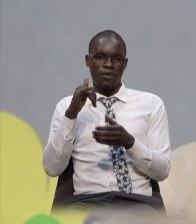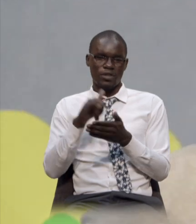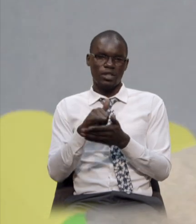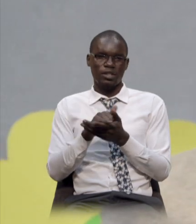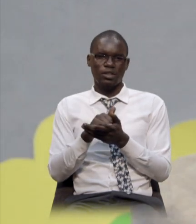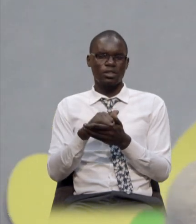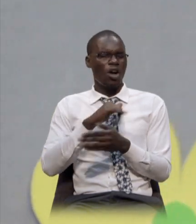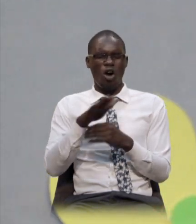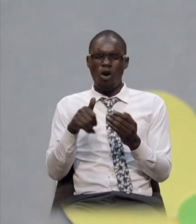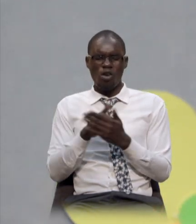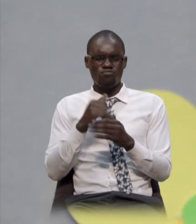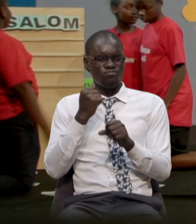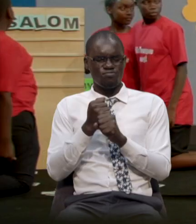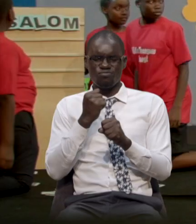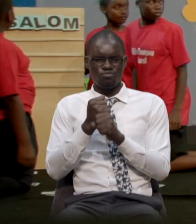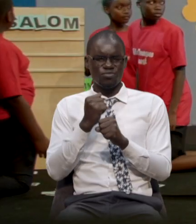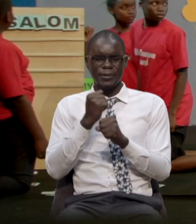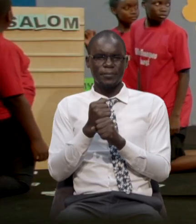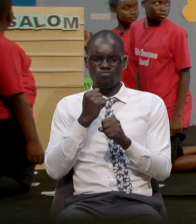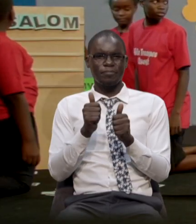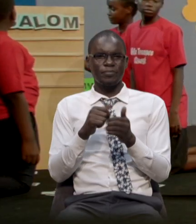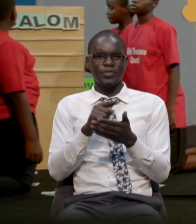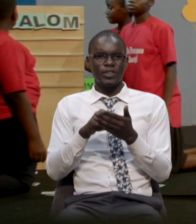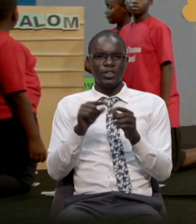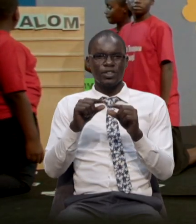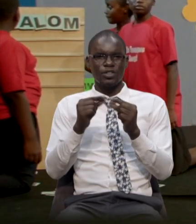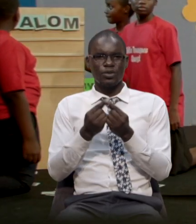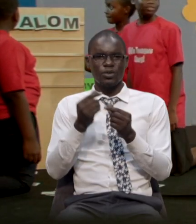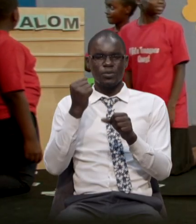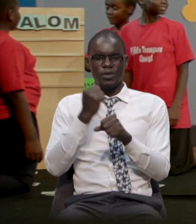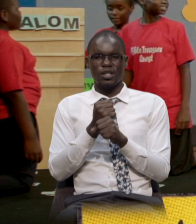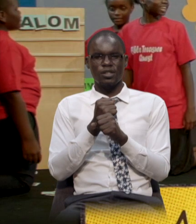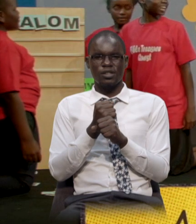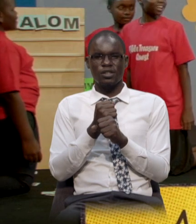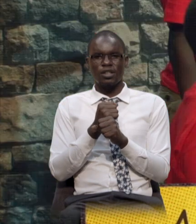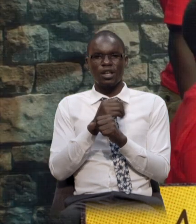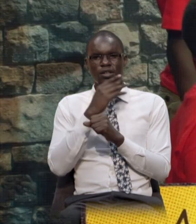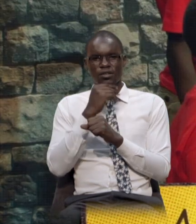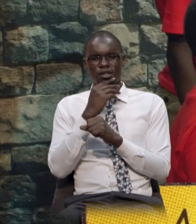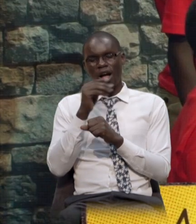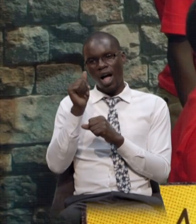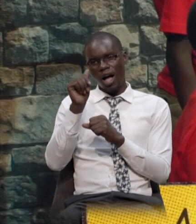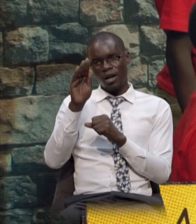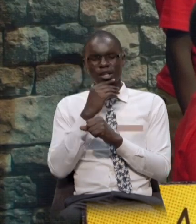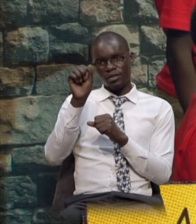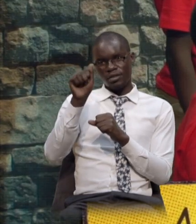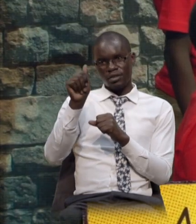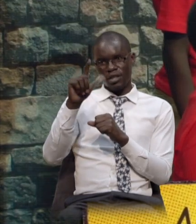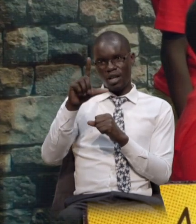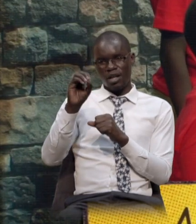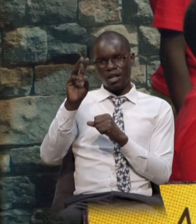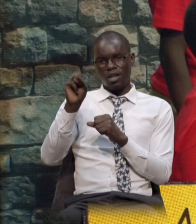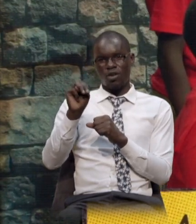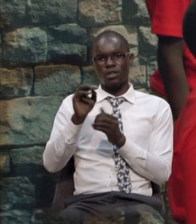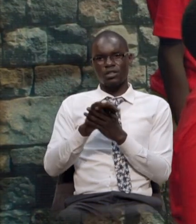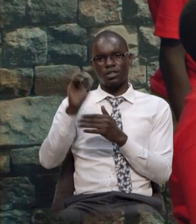see, everybody's rushing. Wow, this side is done. And who was that boy? Absalom. Can we shine for each